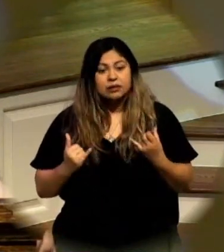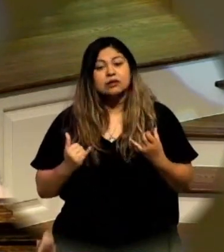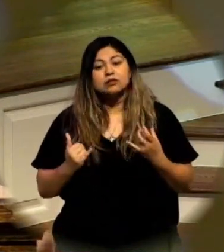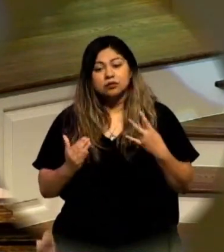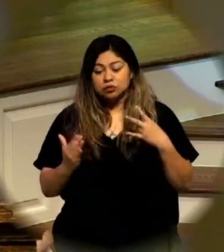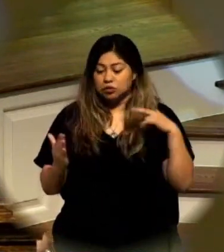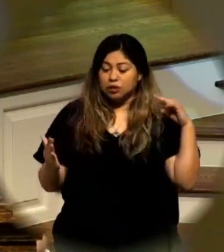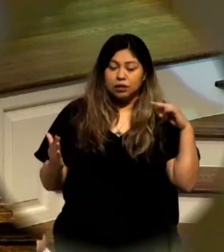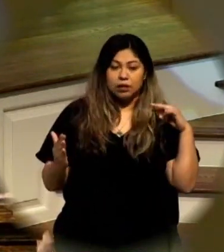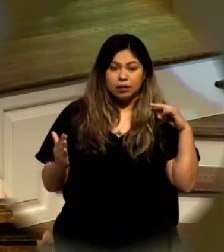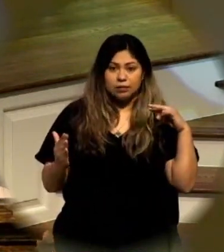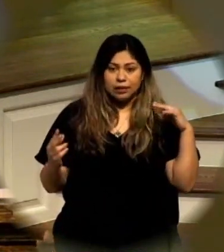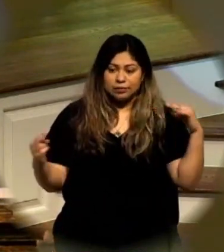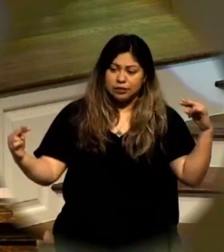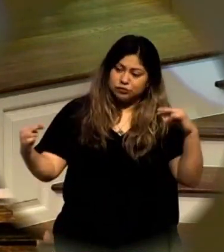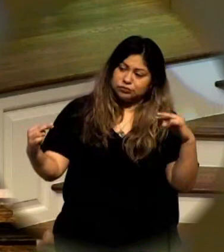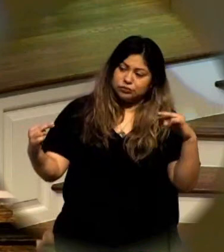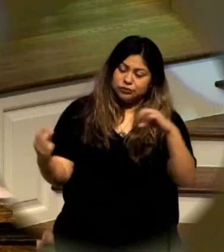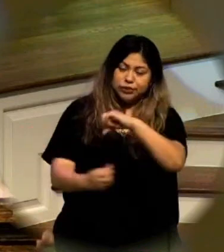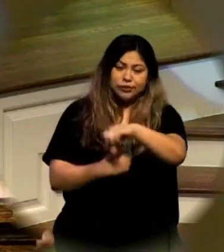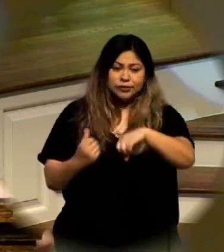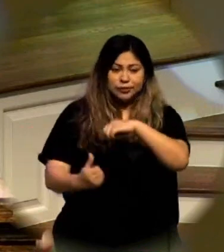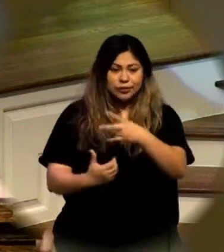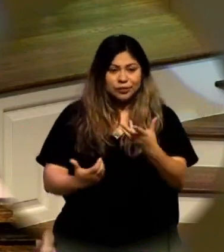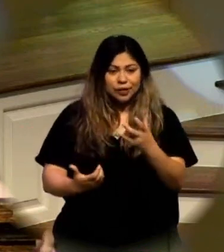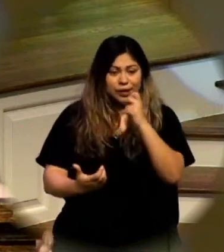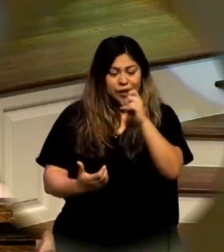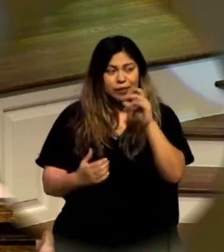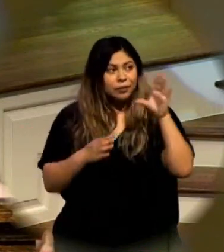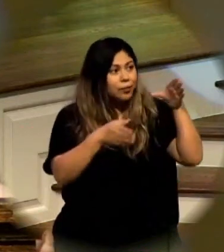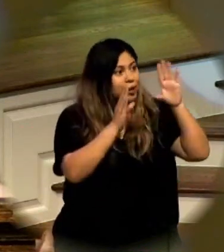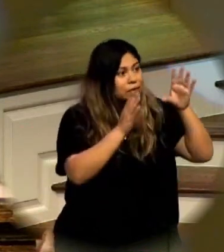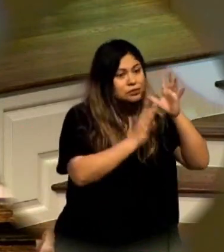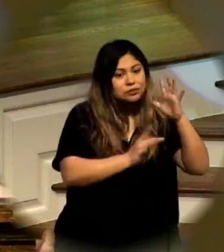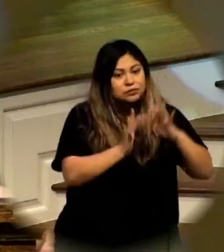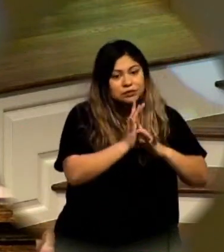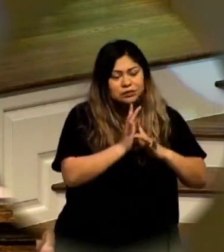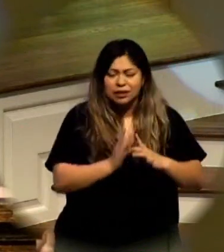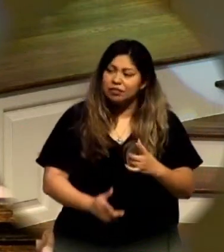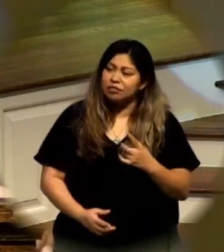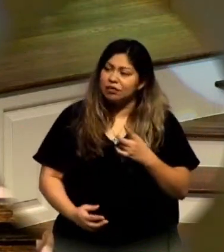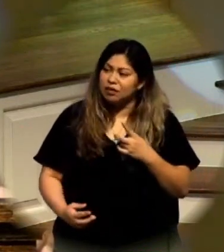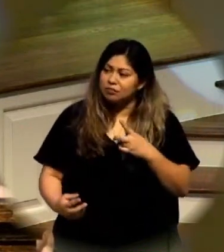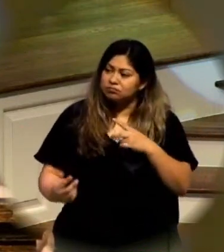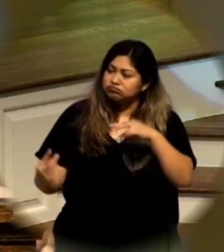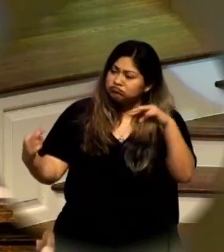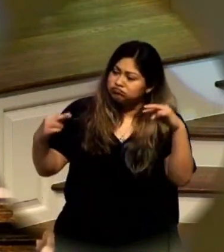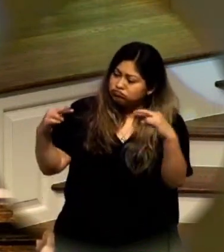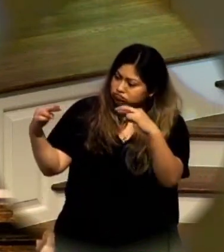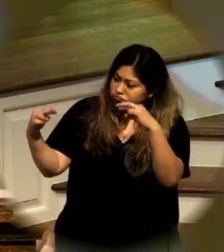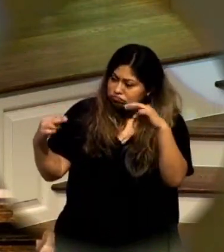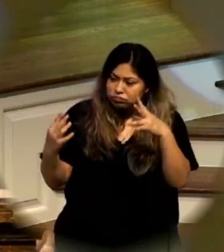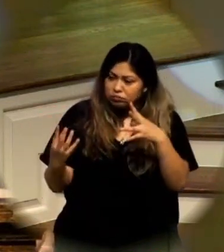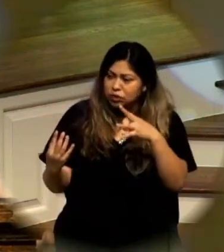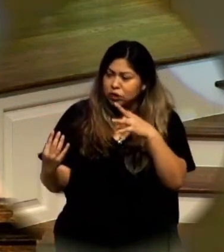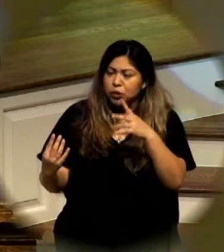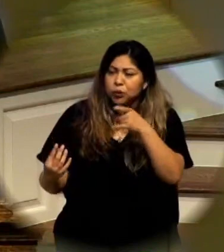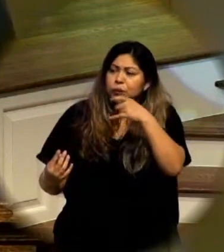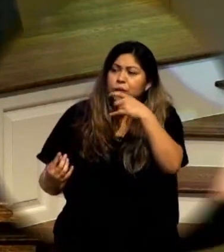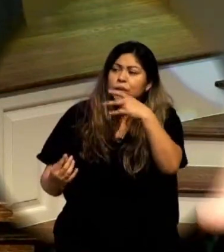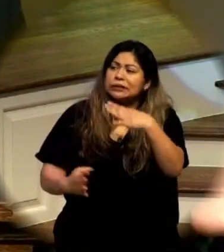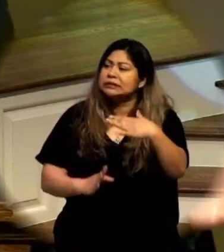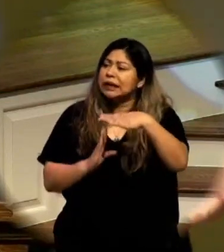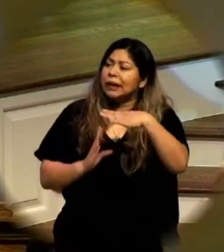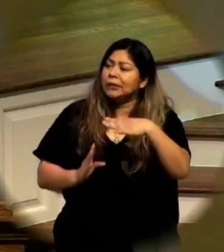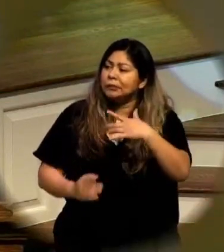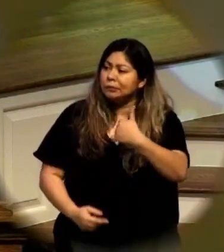another and as if they have not been paying attention to Jesus at all, ask, who is the greatest? It's easy for us